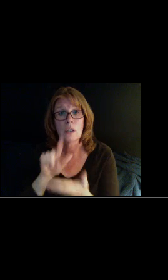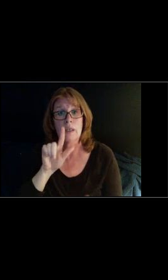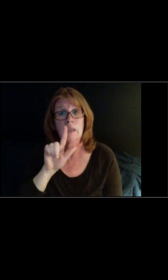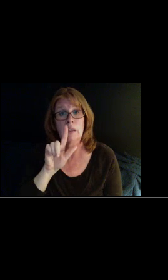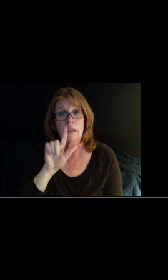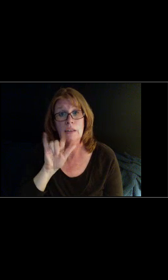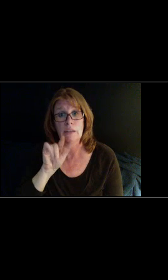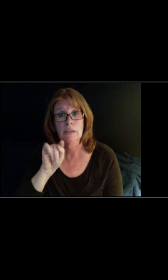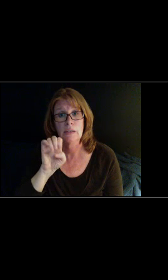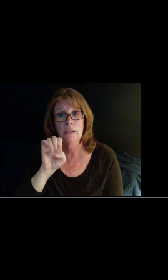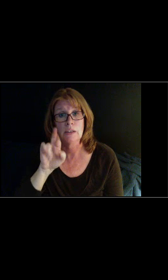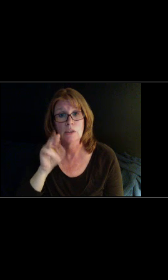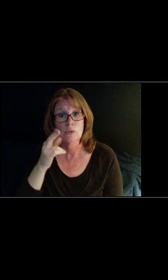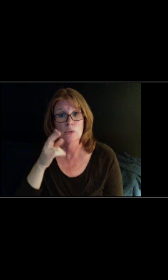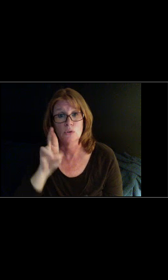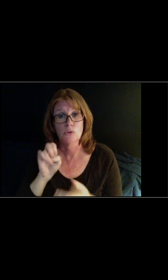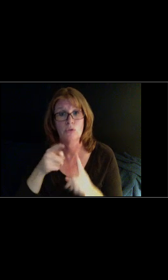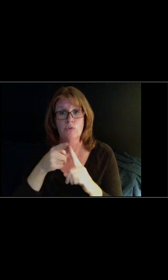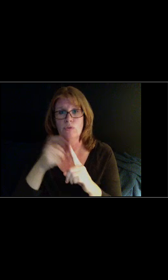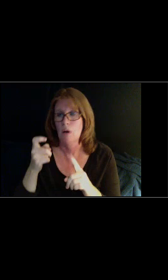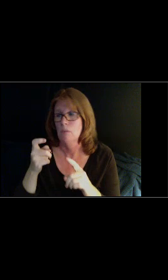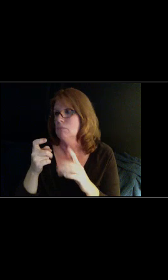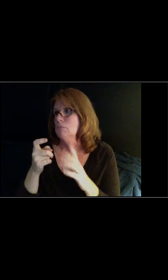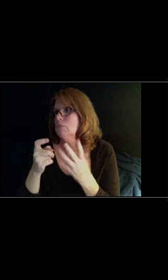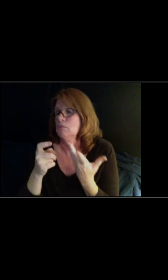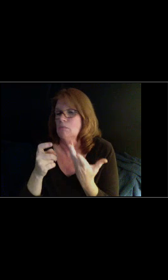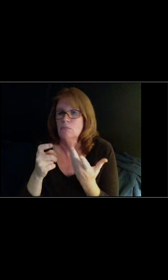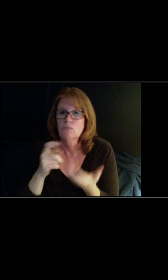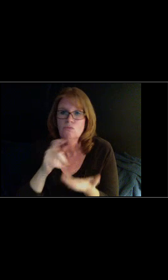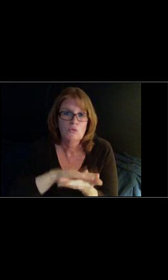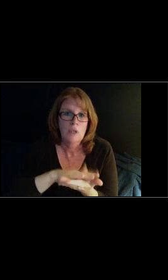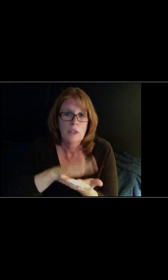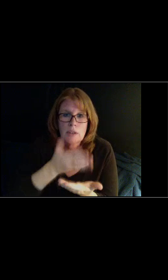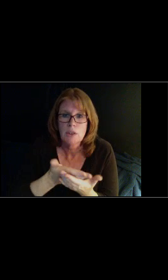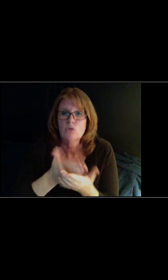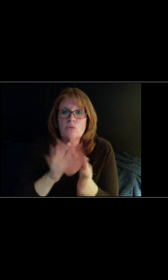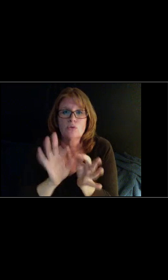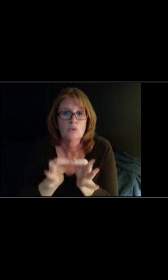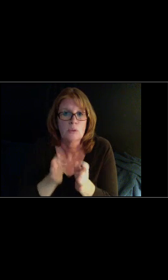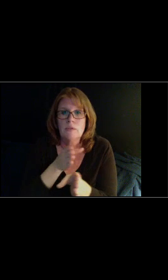And if you research the literature